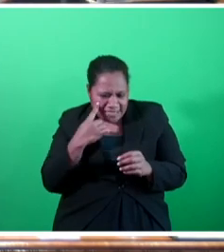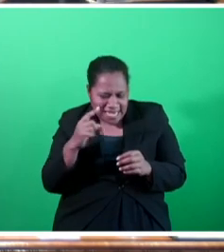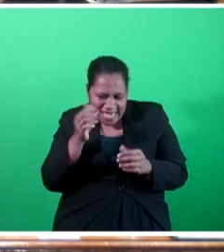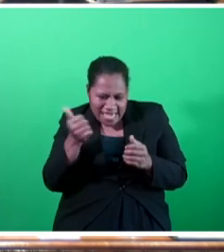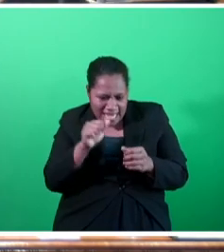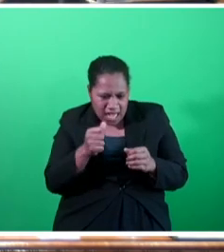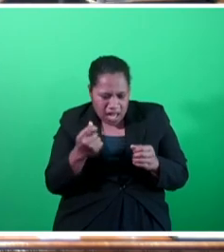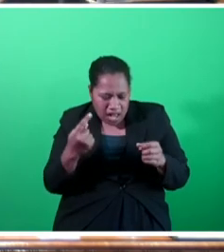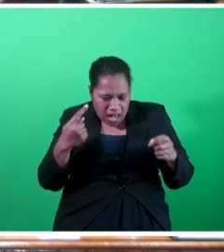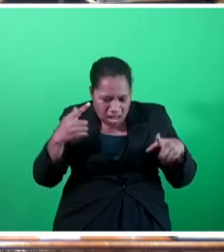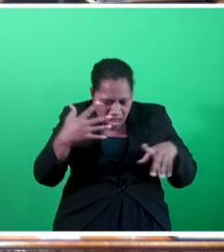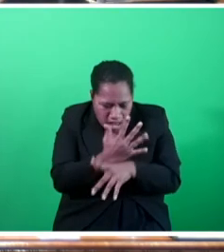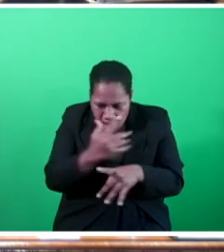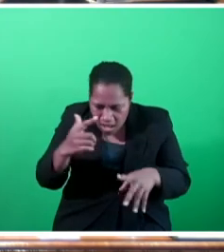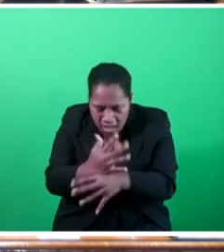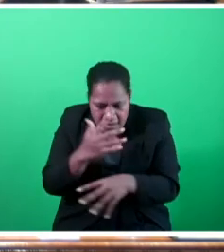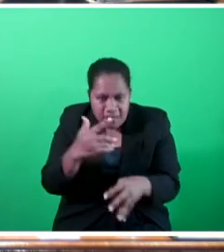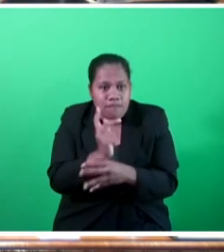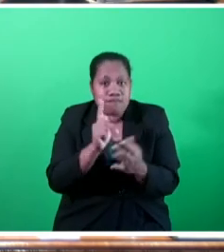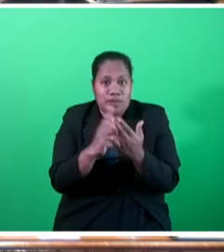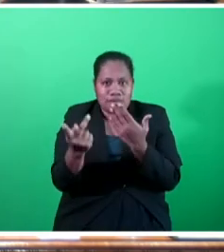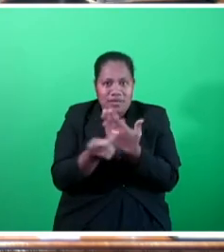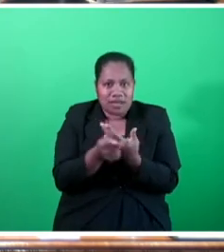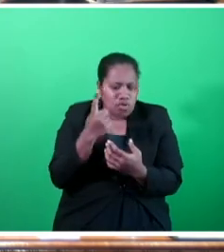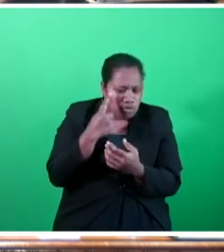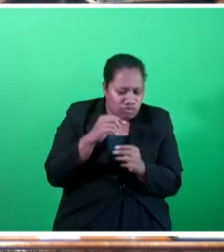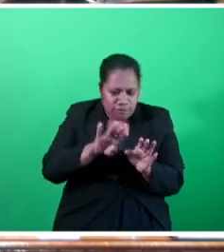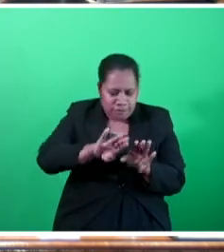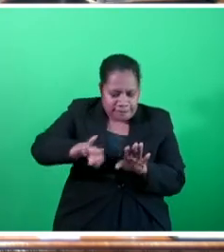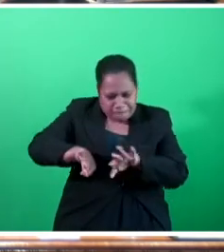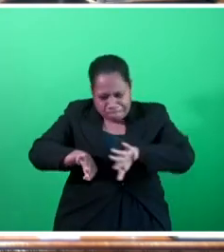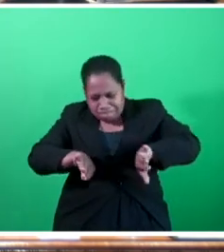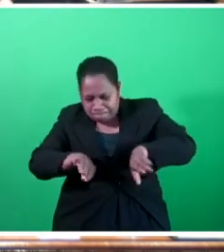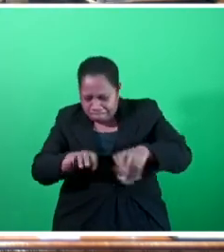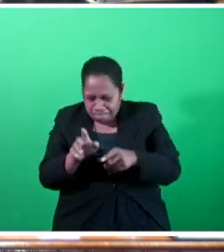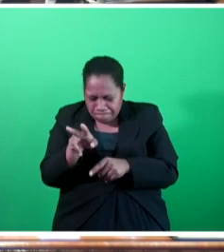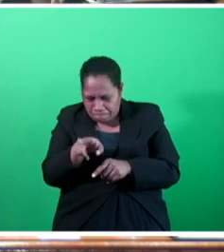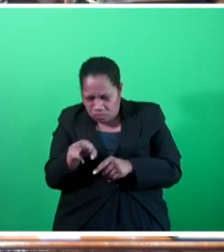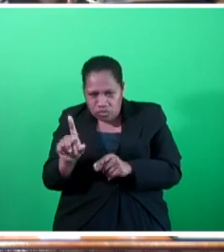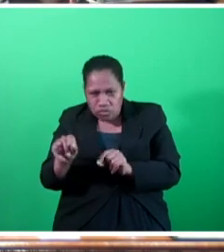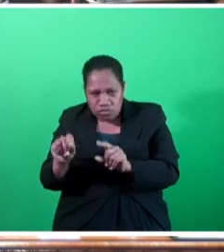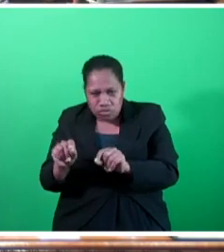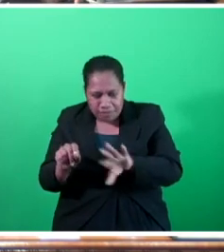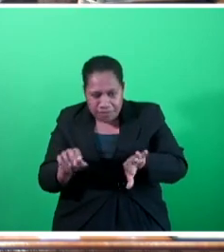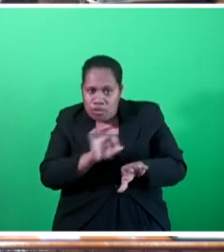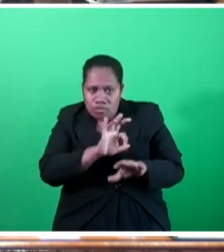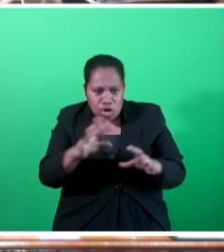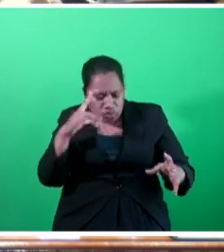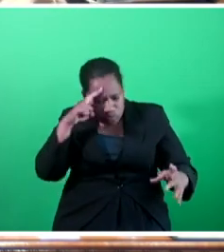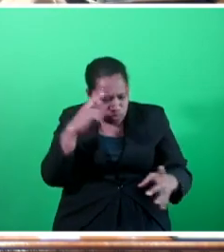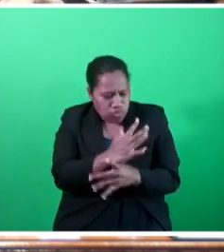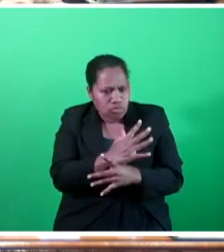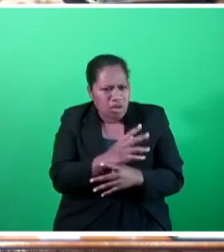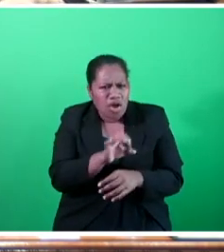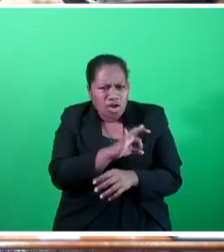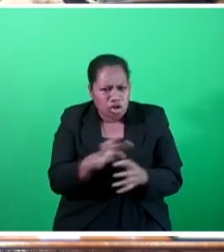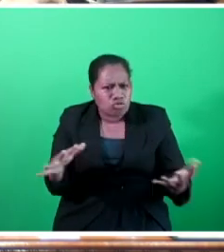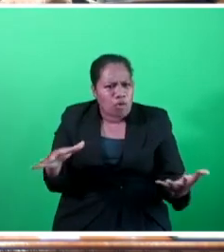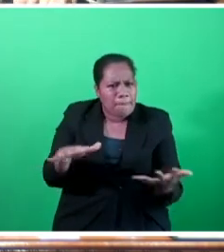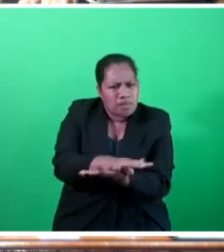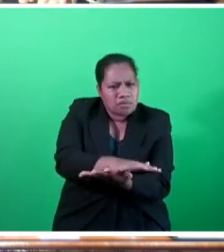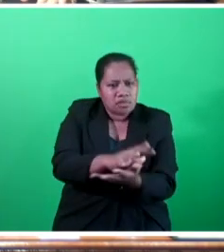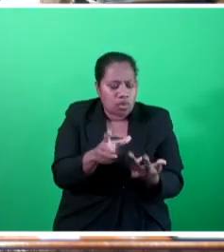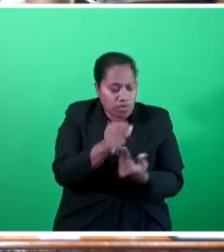course ensure the non-structural elements. There have been a number of proposals, whether we build strong, smaller mini